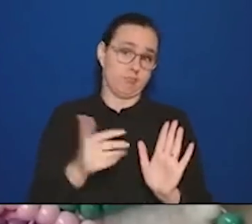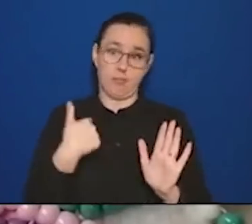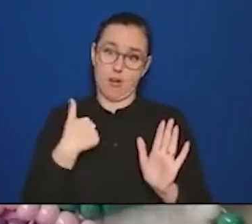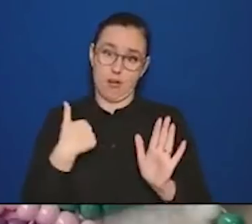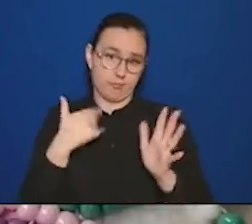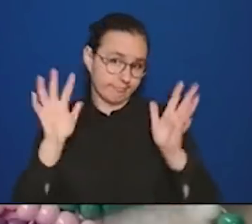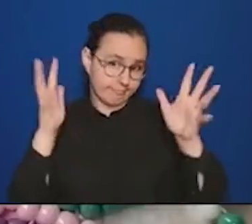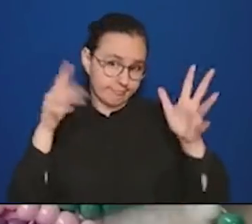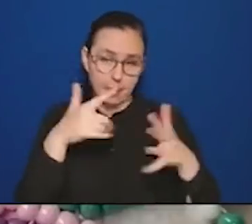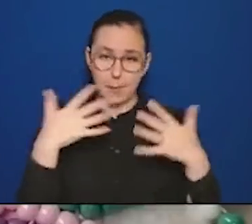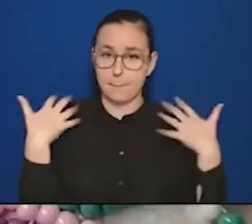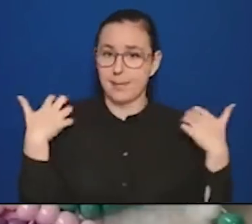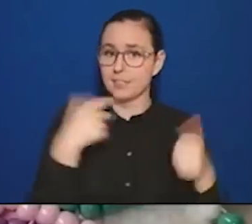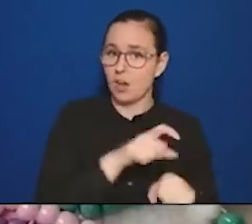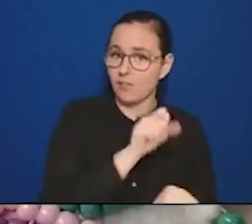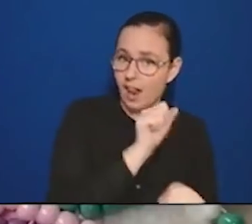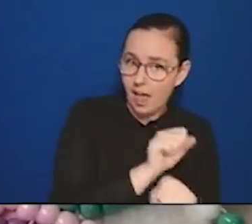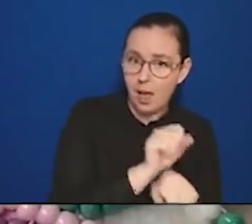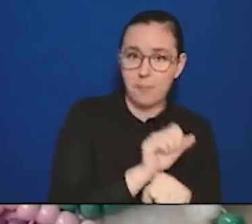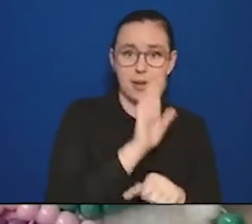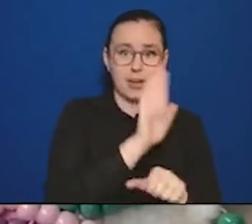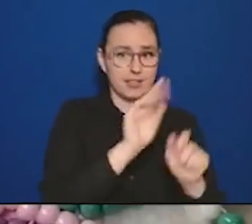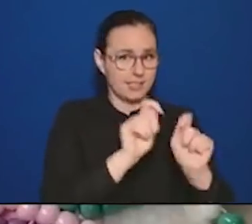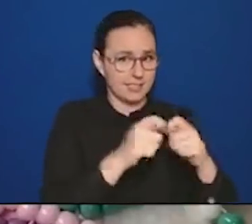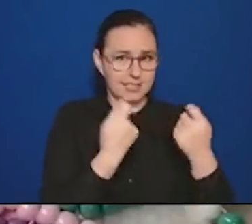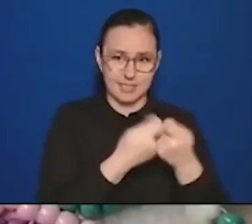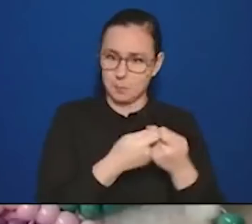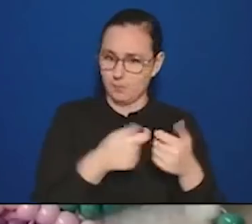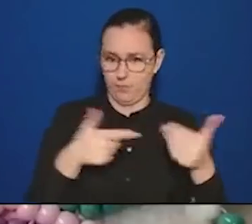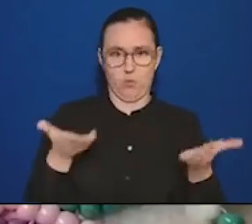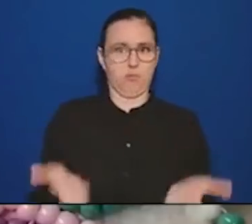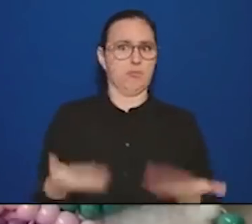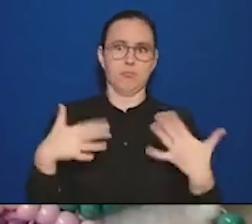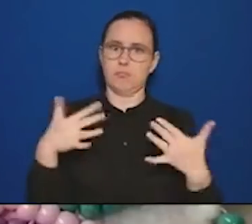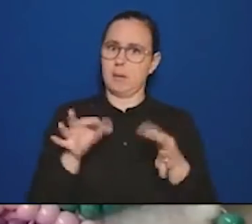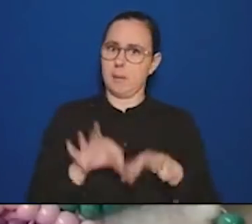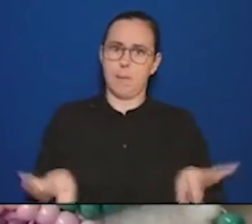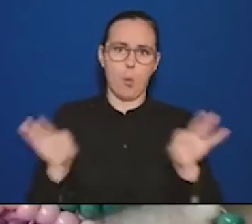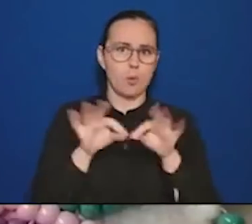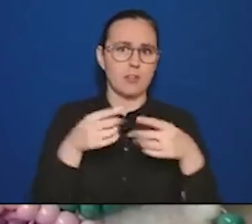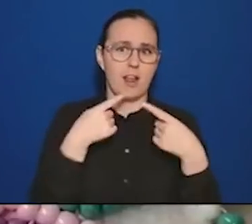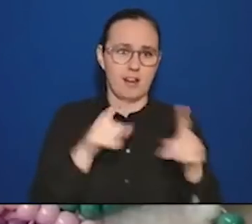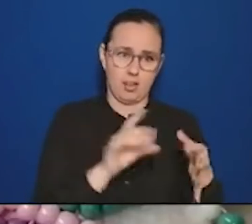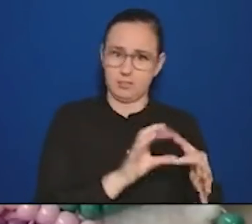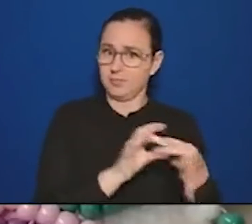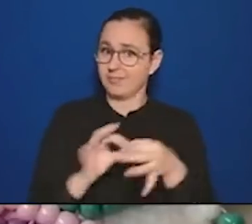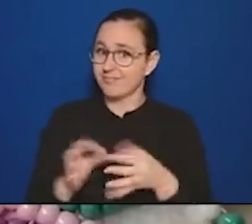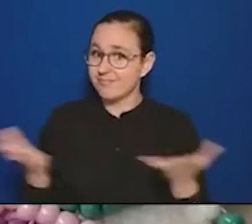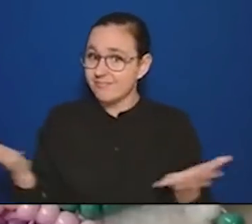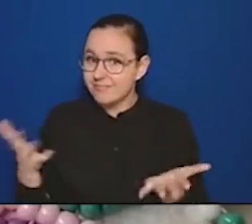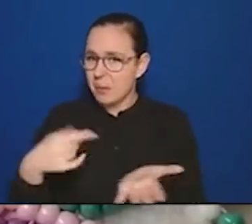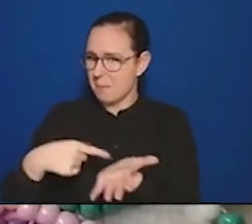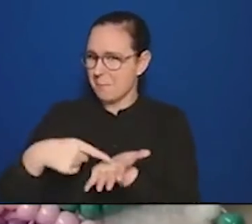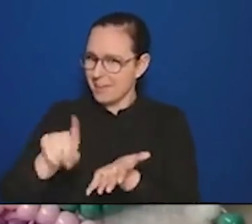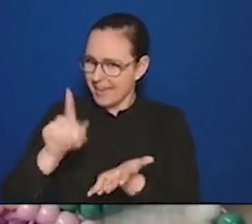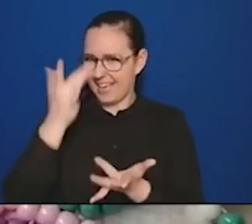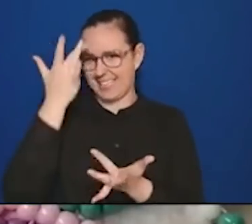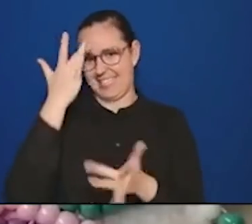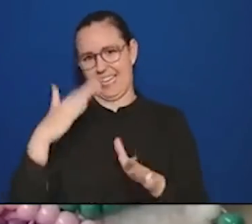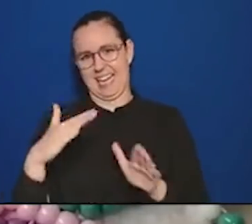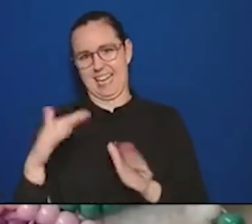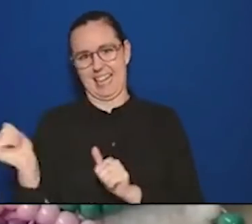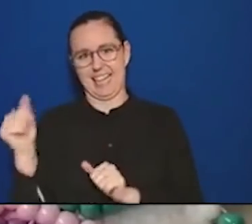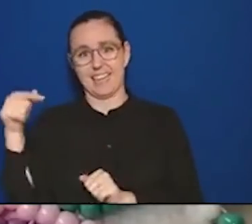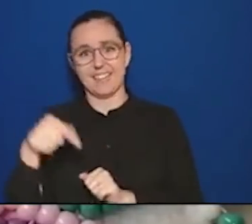important announcement regarding paid sick leave. This will have a meaningful impact for our Indigenous women seeking